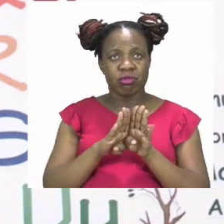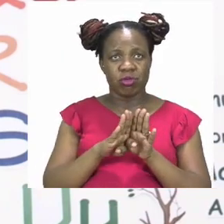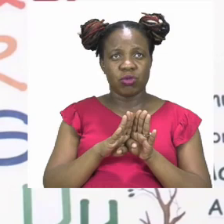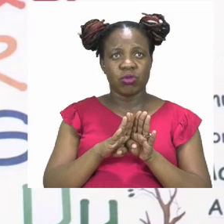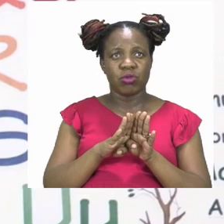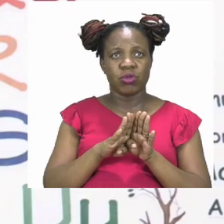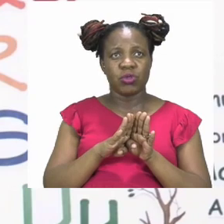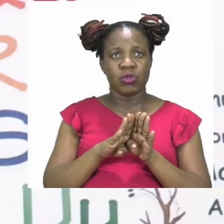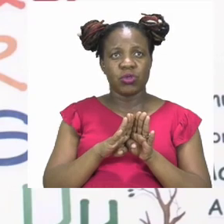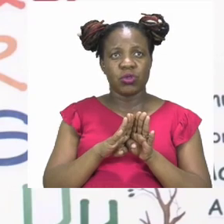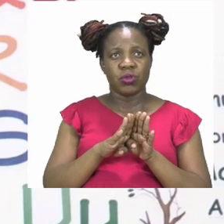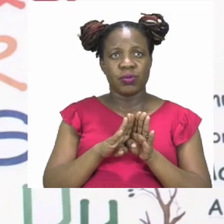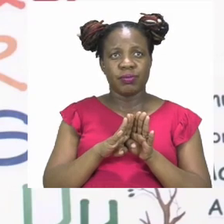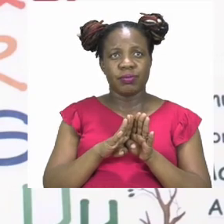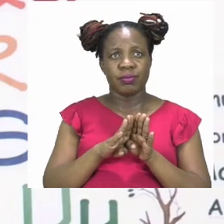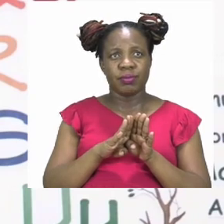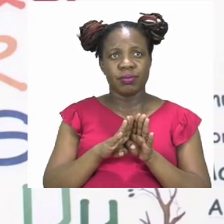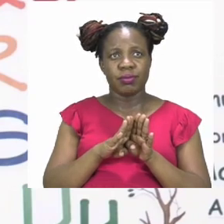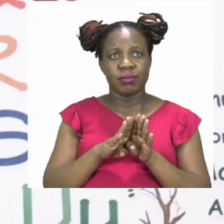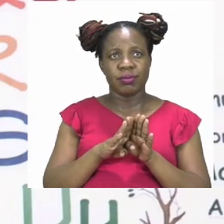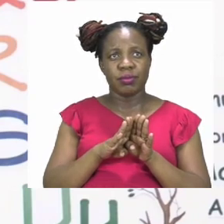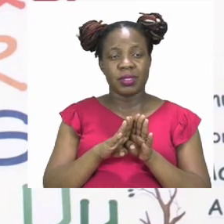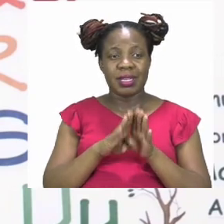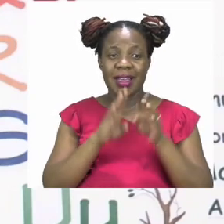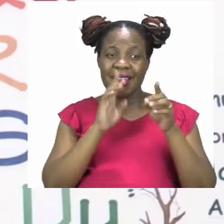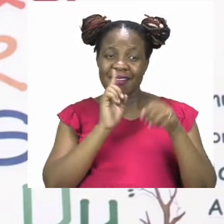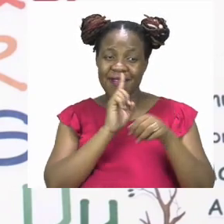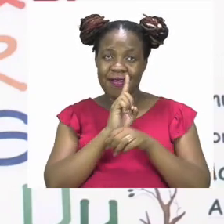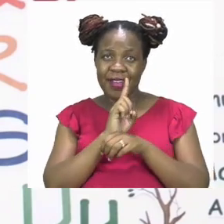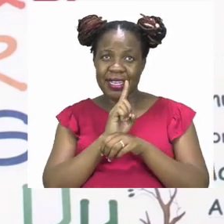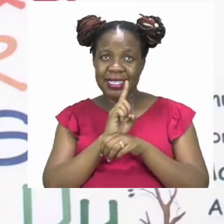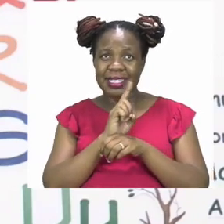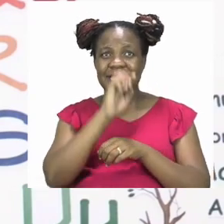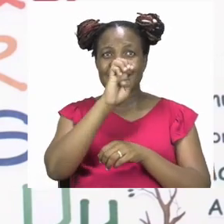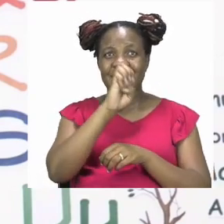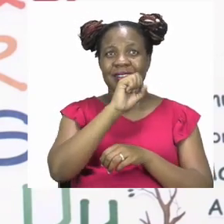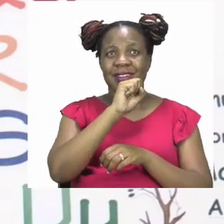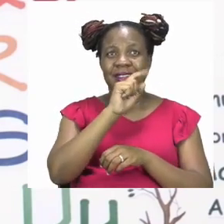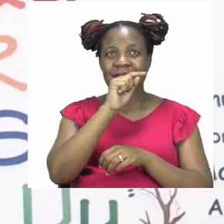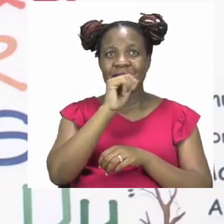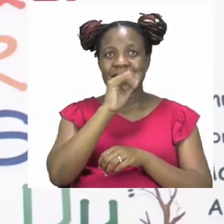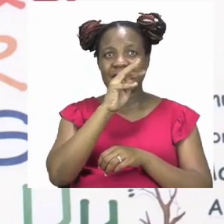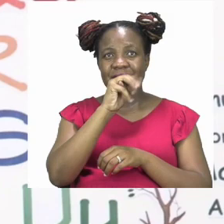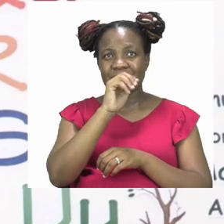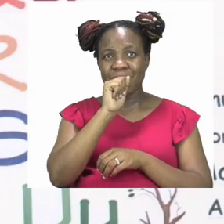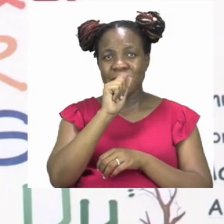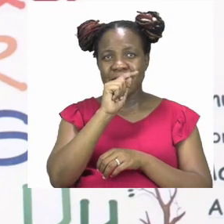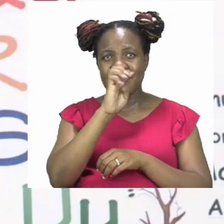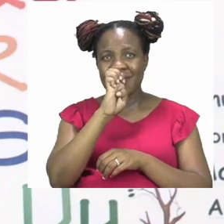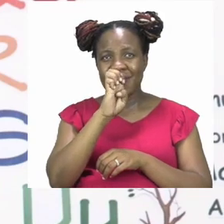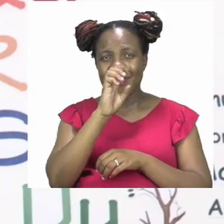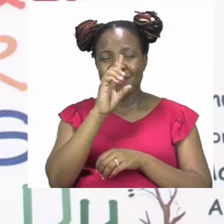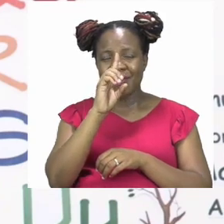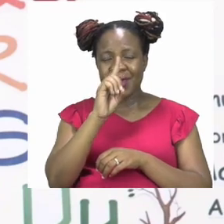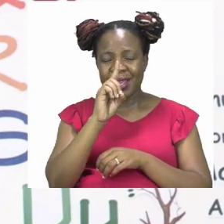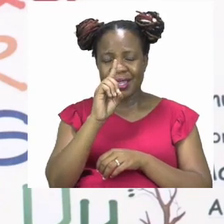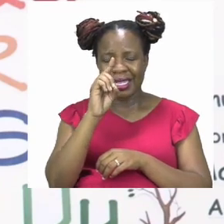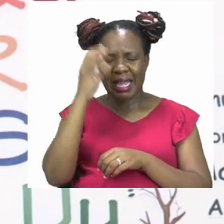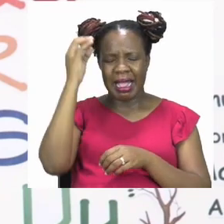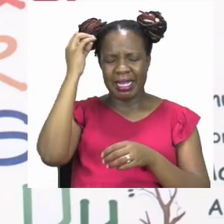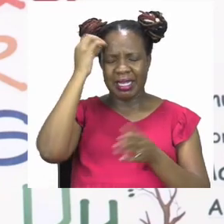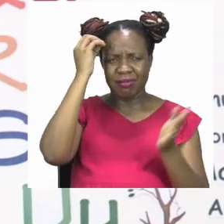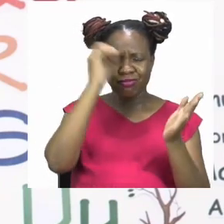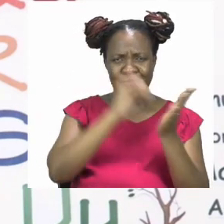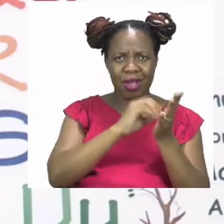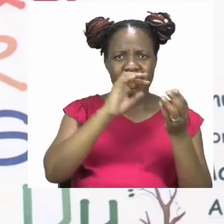Remember, before you count, you must first estimate, then you count, and then you make your groups so that you